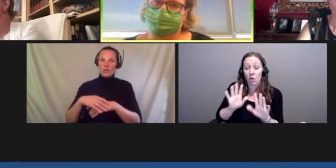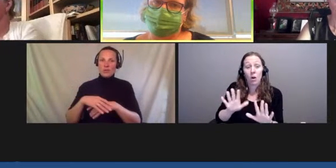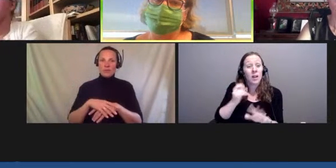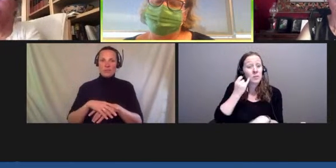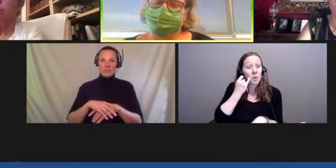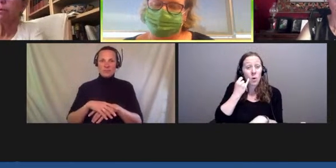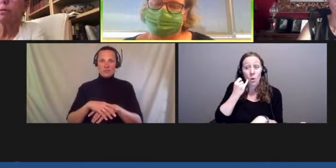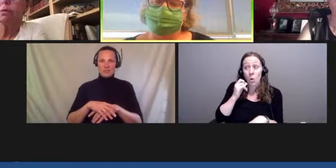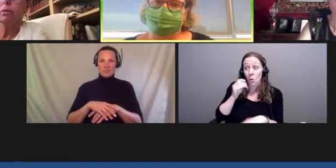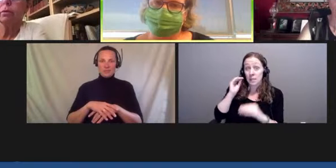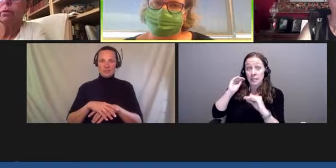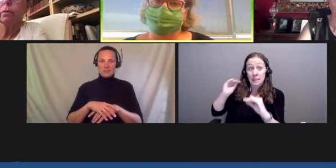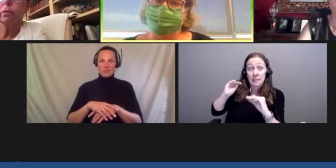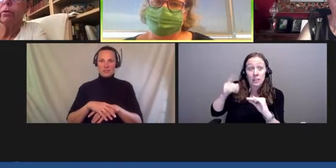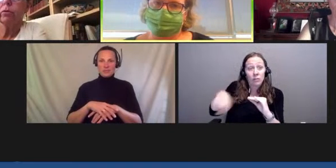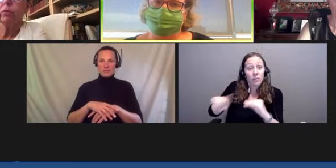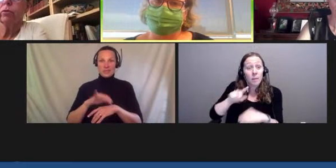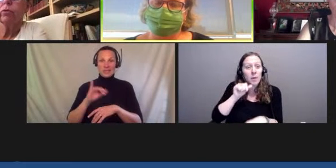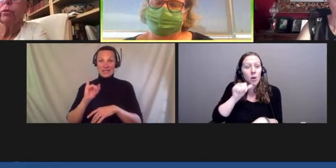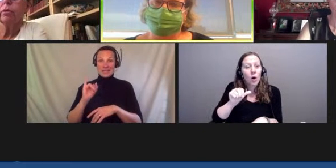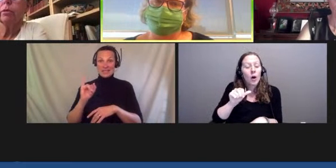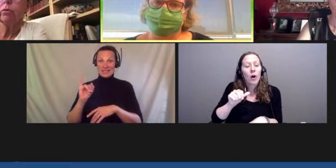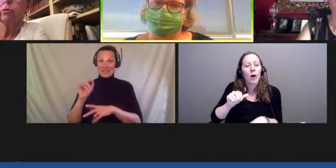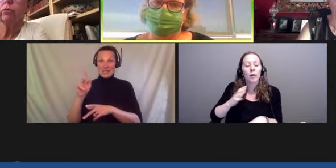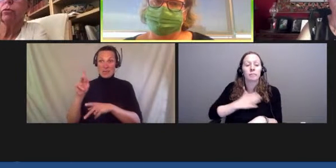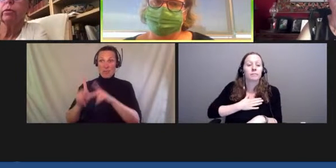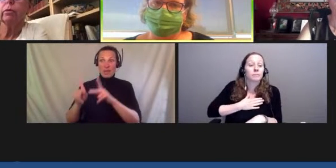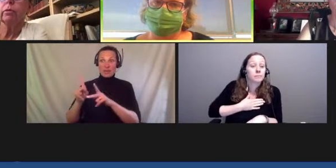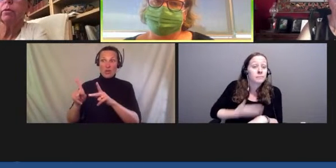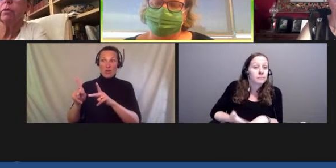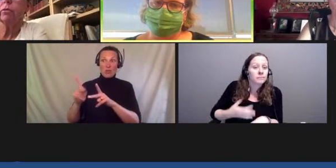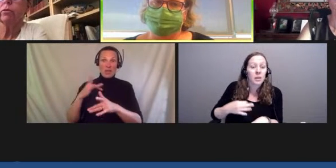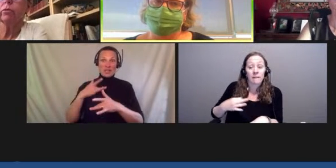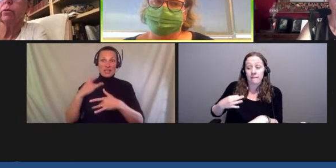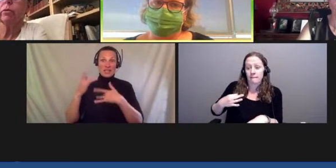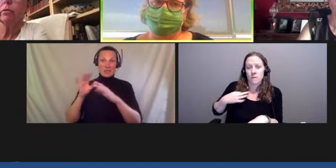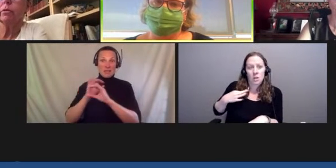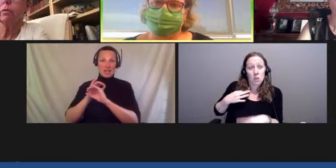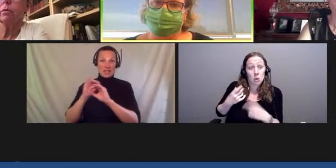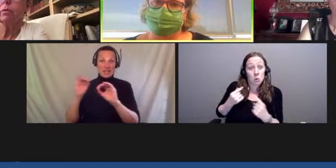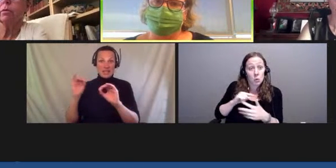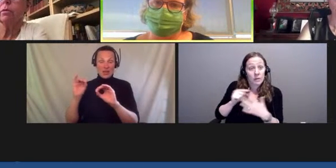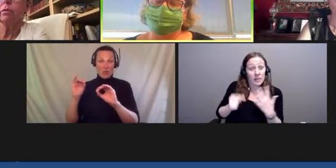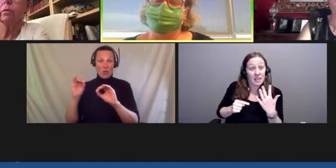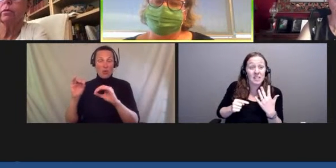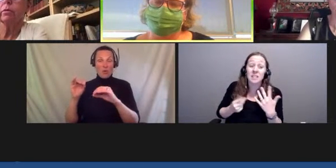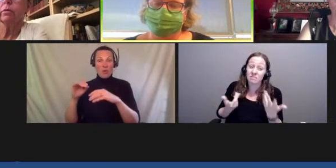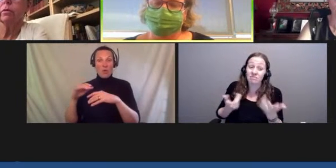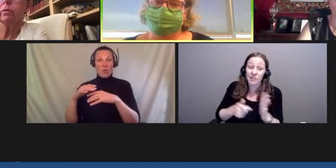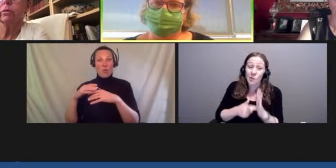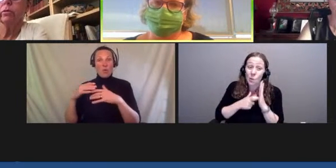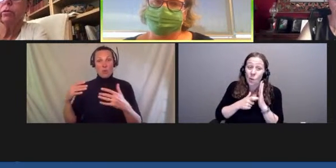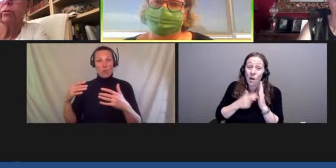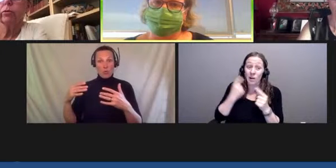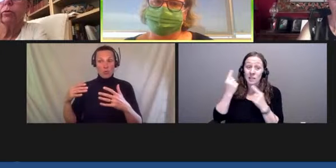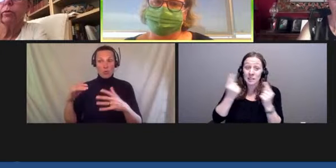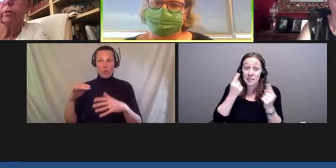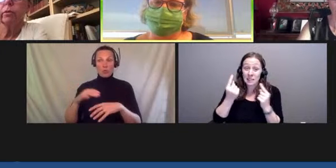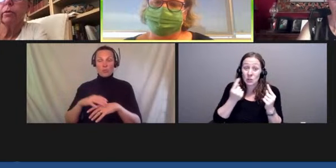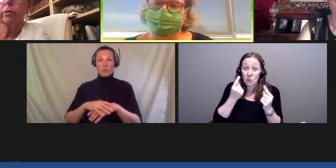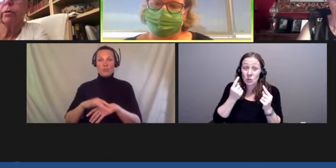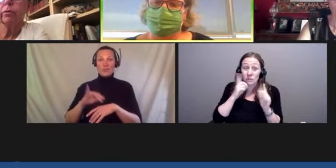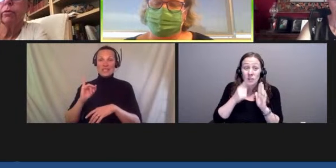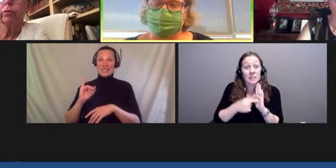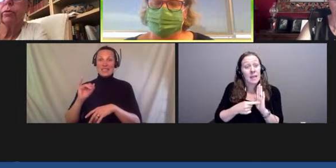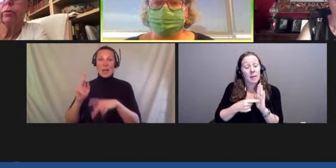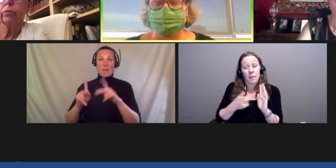them, if we don't get them to voluntarily do some of the things, some of these tough measures are going to really have to be considered, like paying